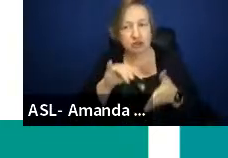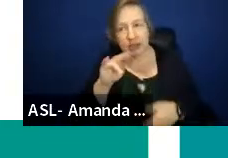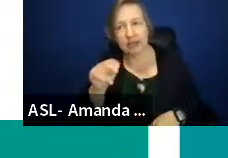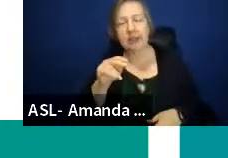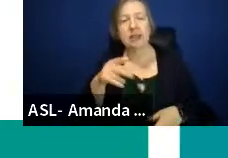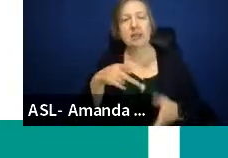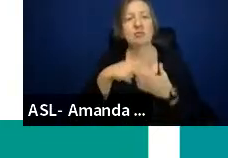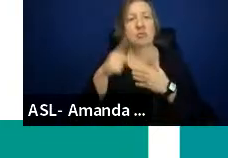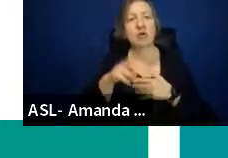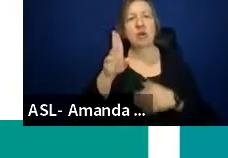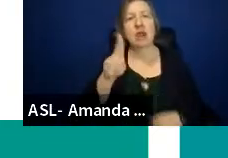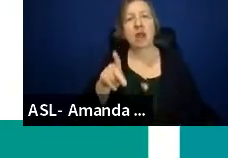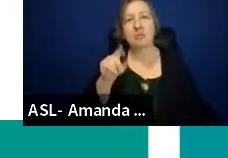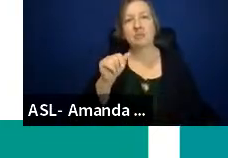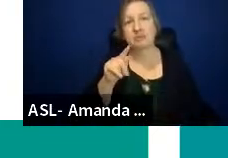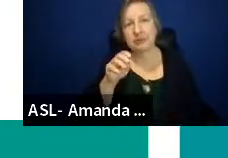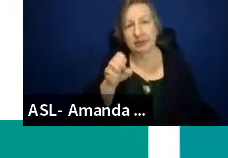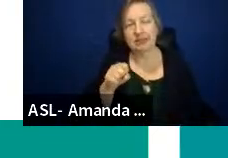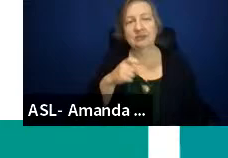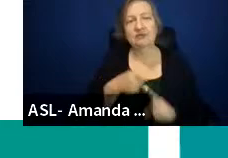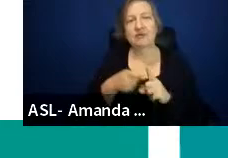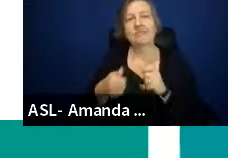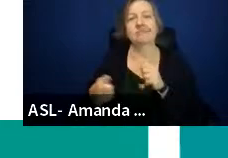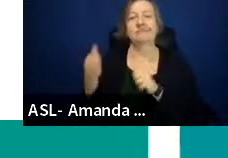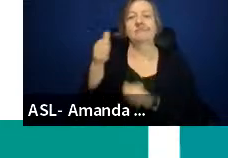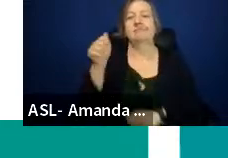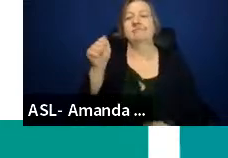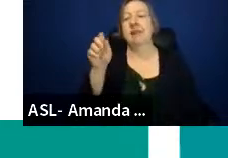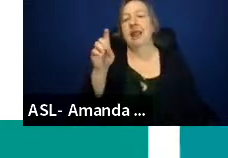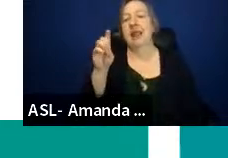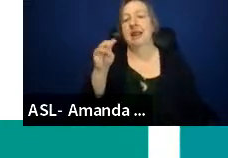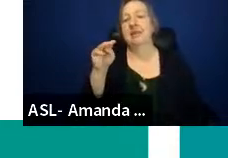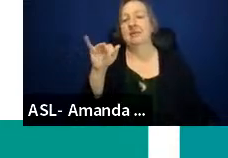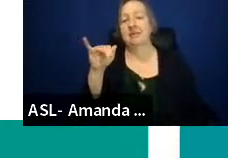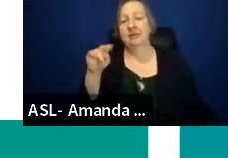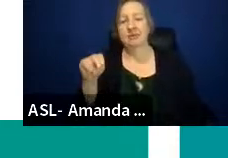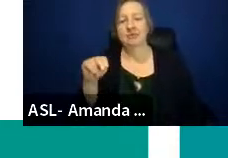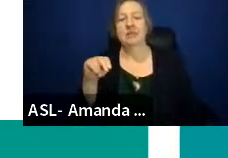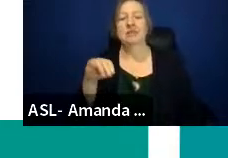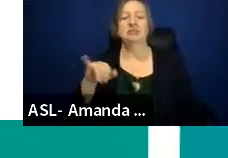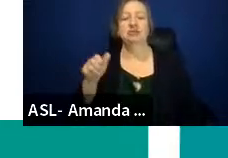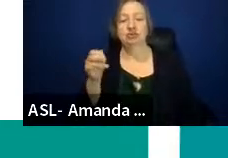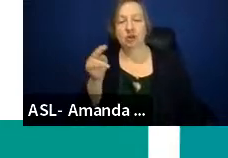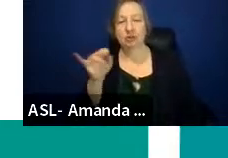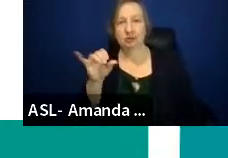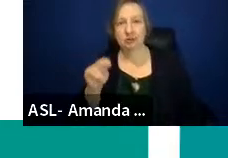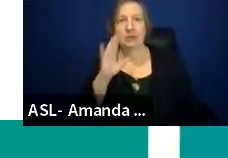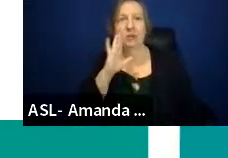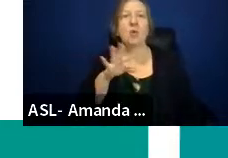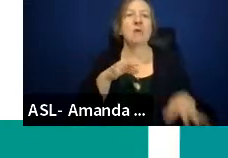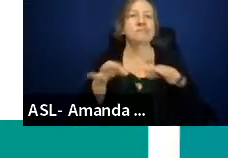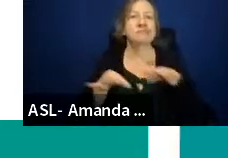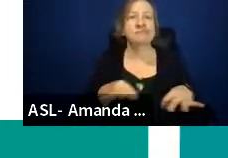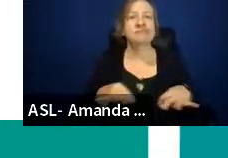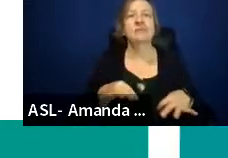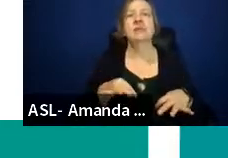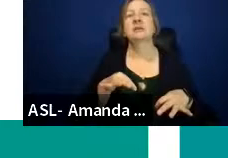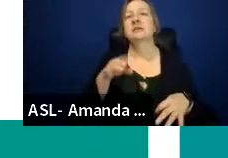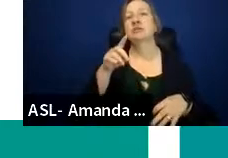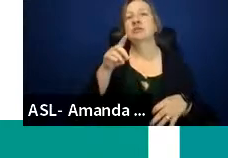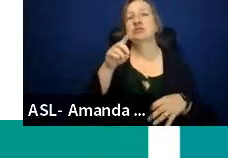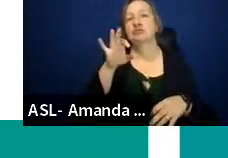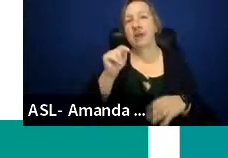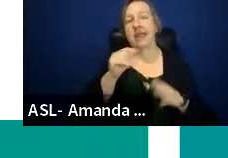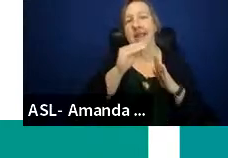from Administrator Johnson. We will go through and do a snapshot of the draft supplemental environmental impact